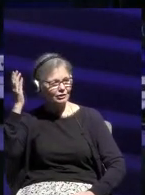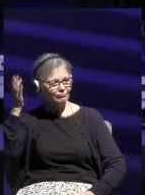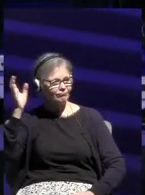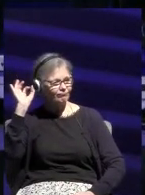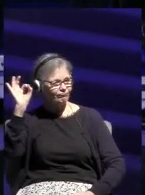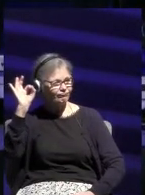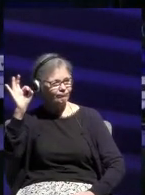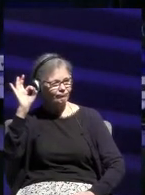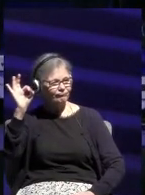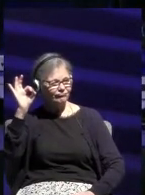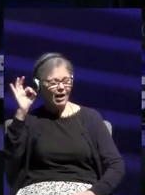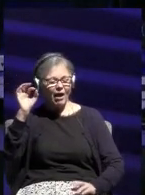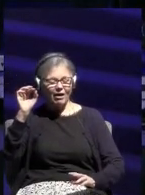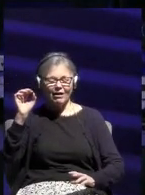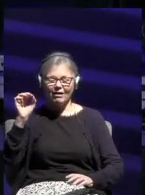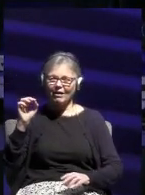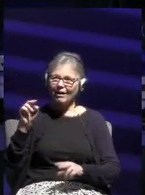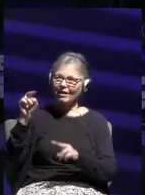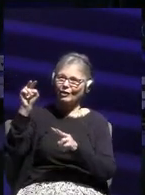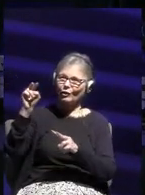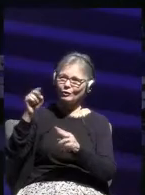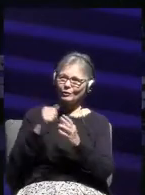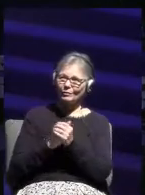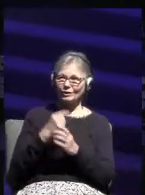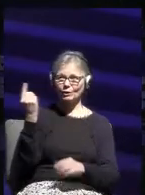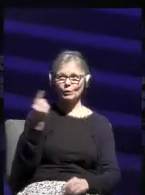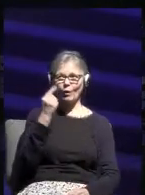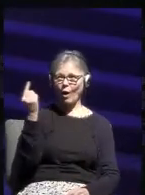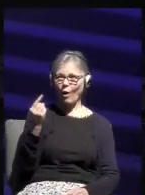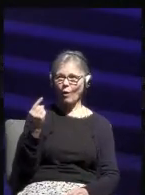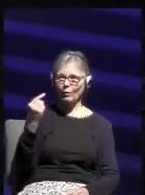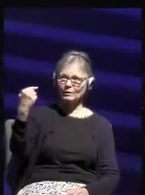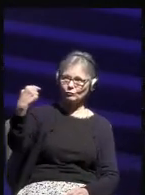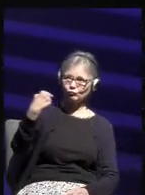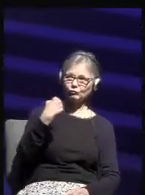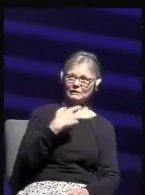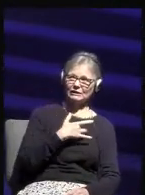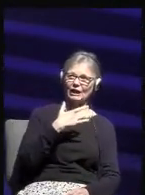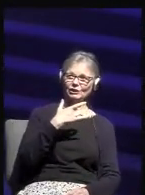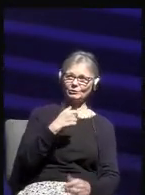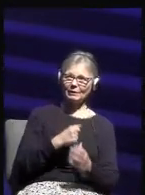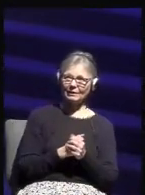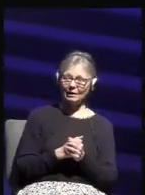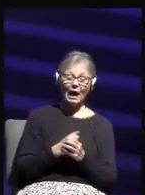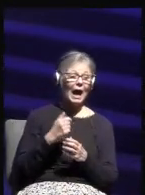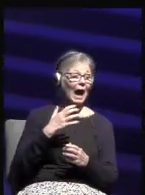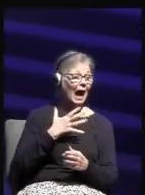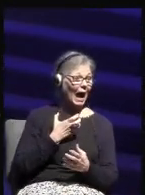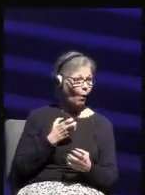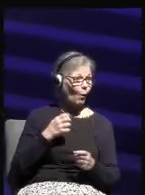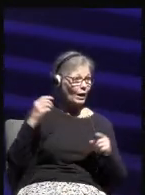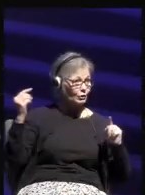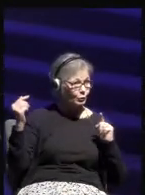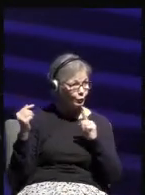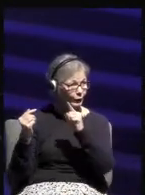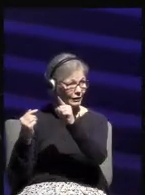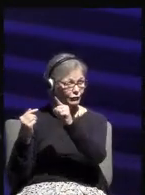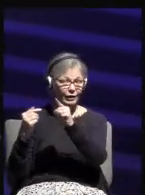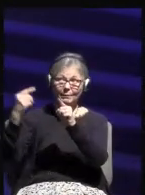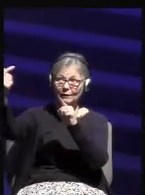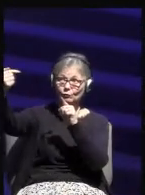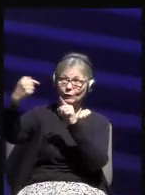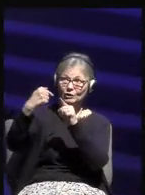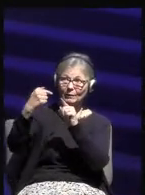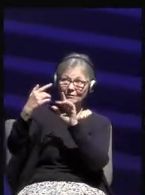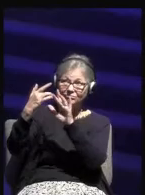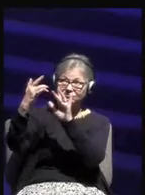sign that I see, Lord God. Thank you for always reaching for us. I want to reach for God as much as He's reaching for me.